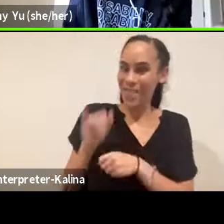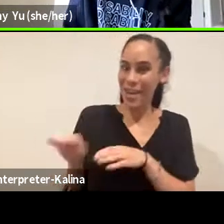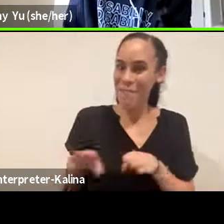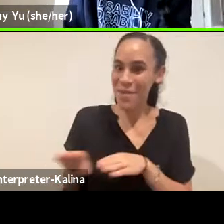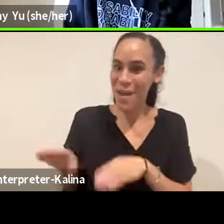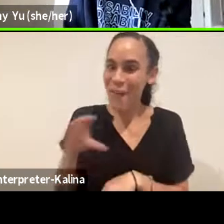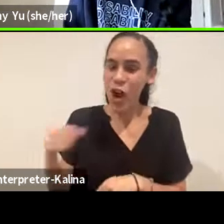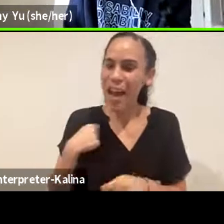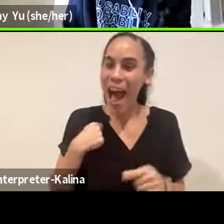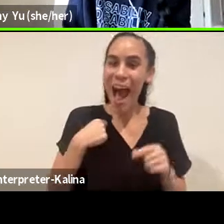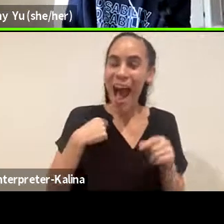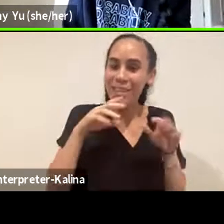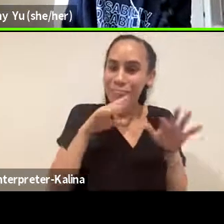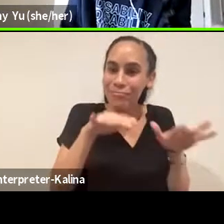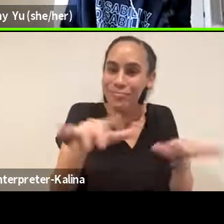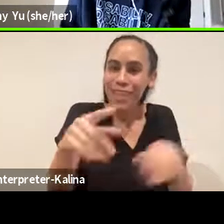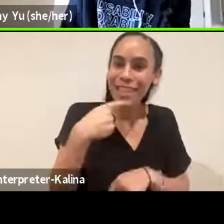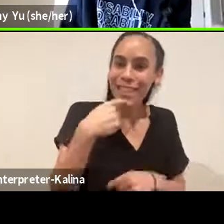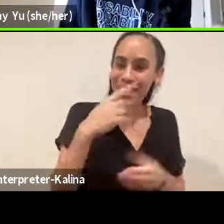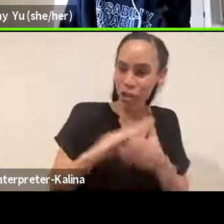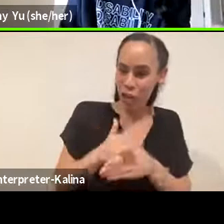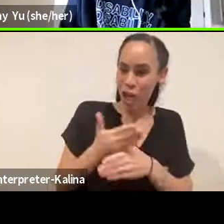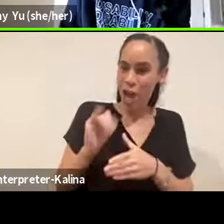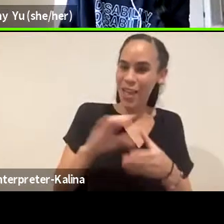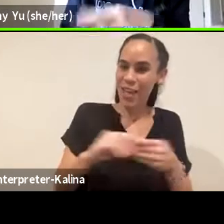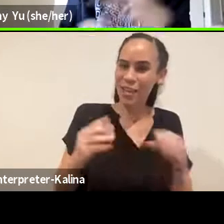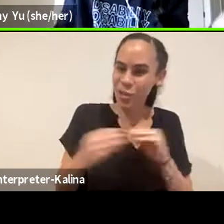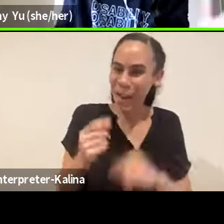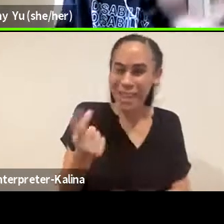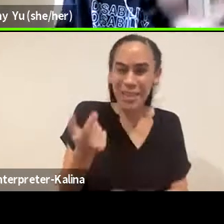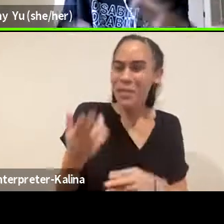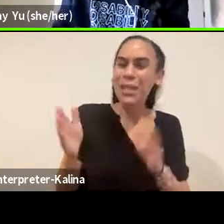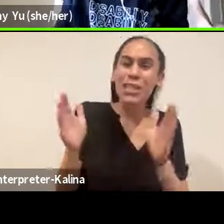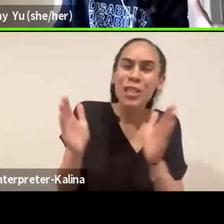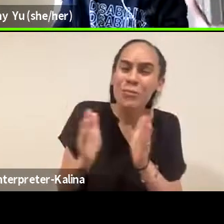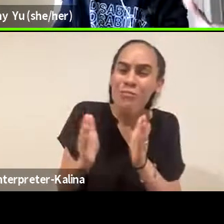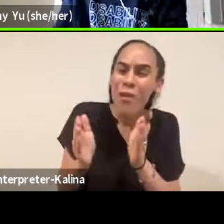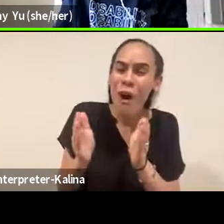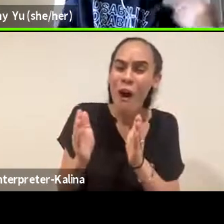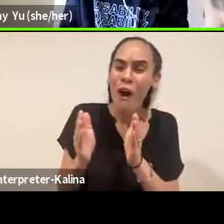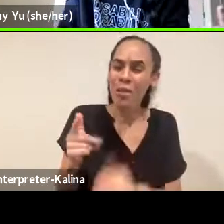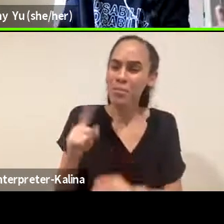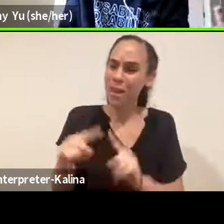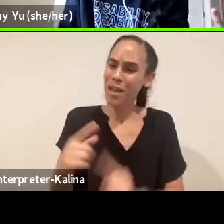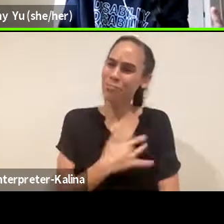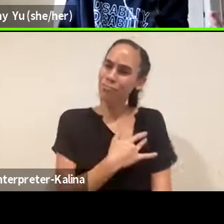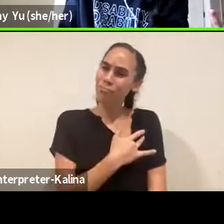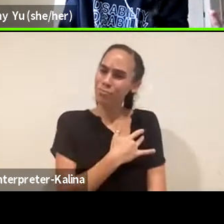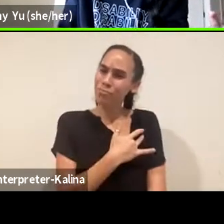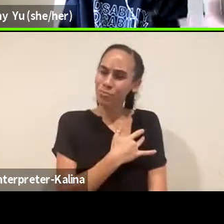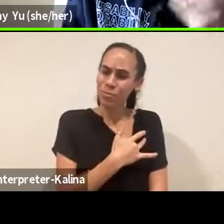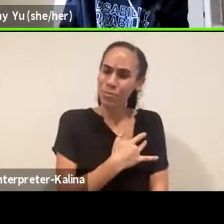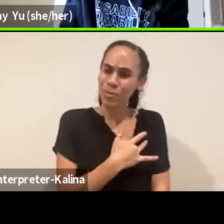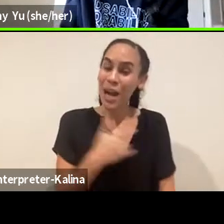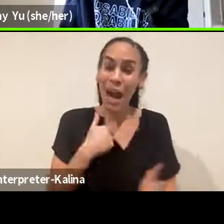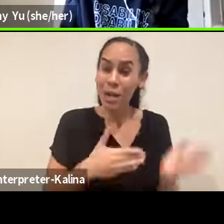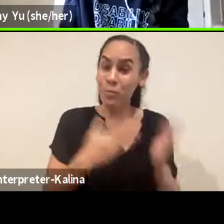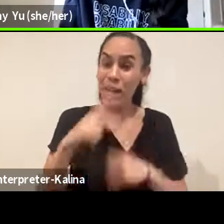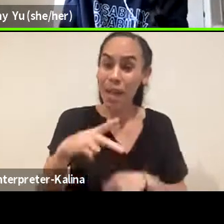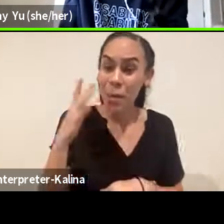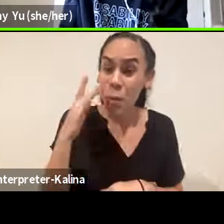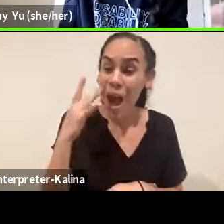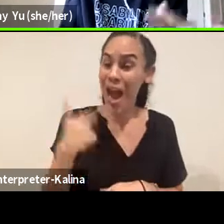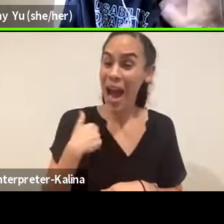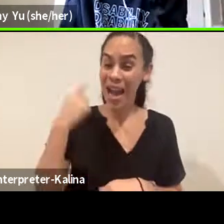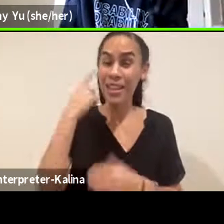just something so small like that can be so meaningful. So I know I wanted to bring it up because I still think that one day we will